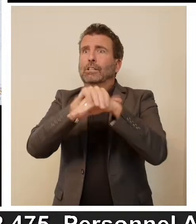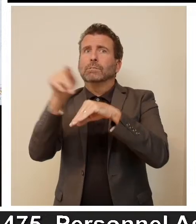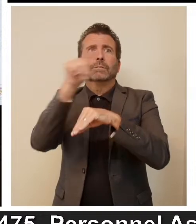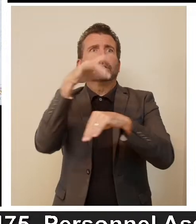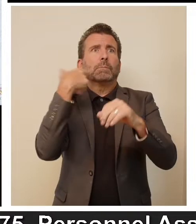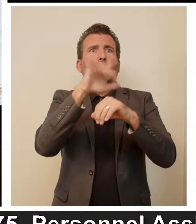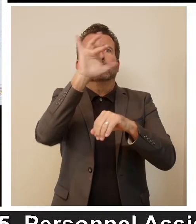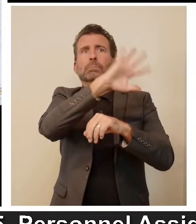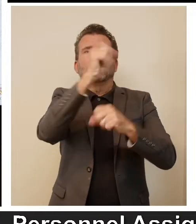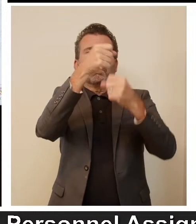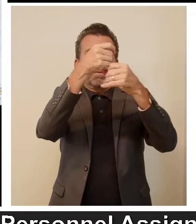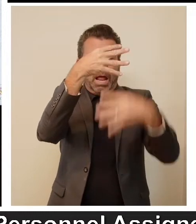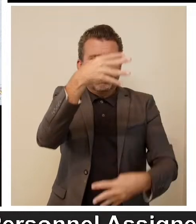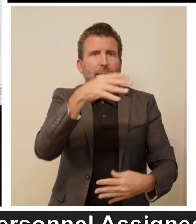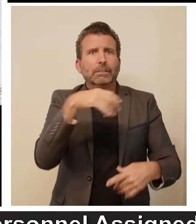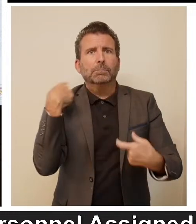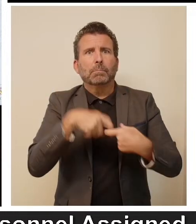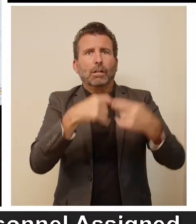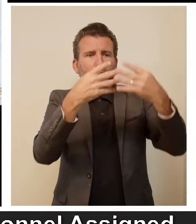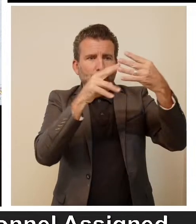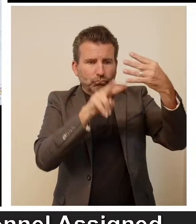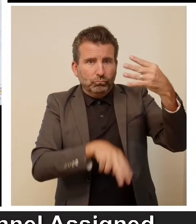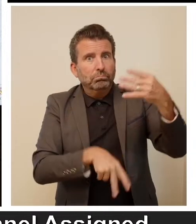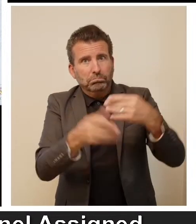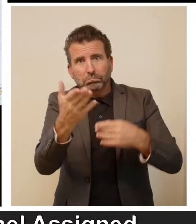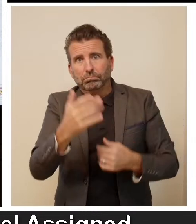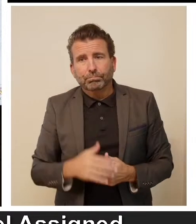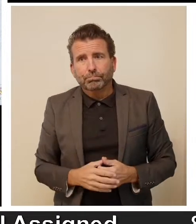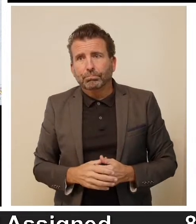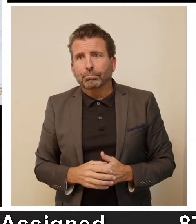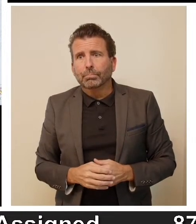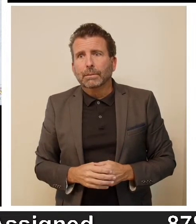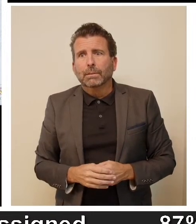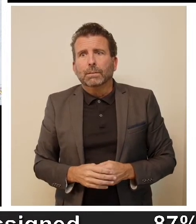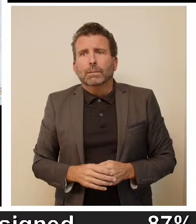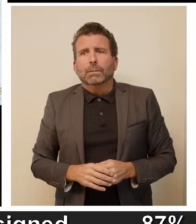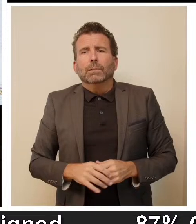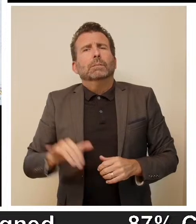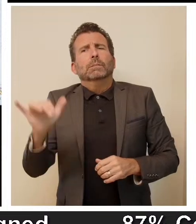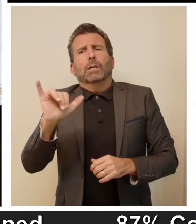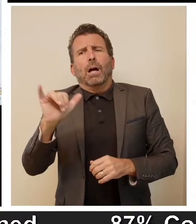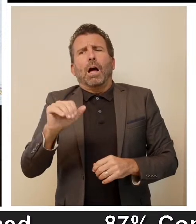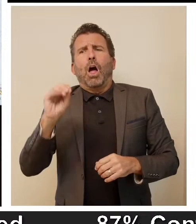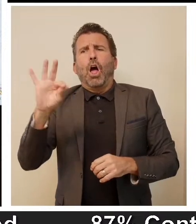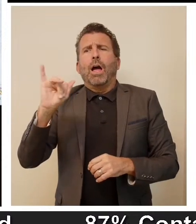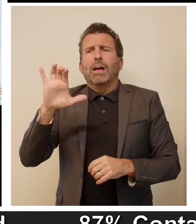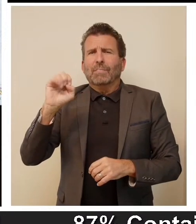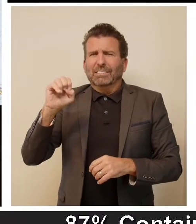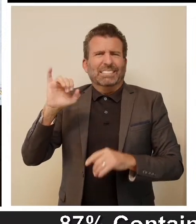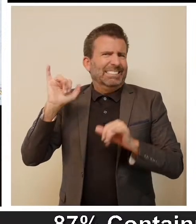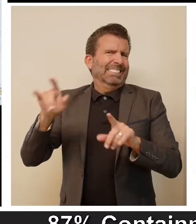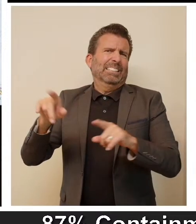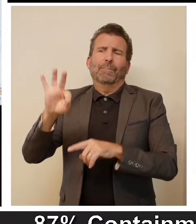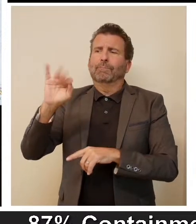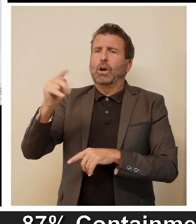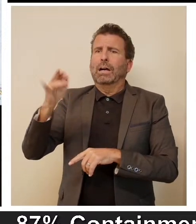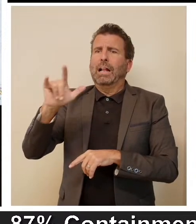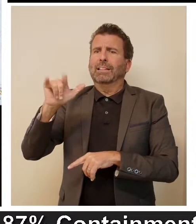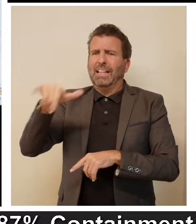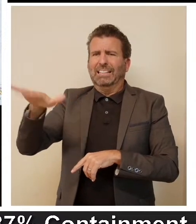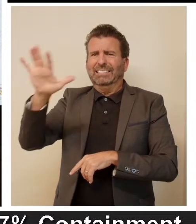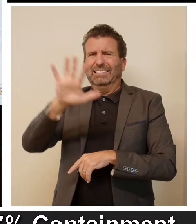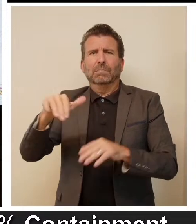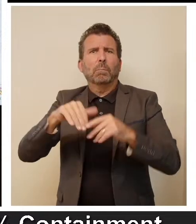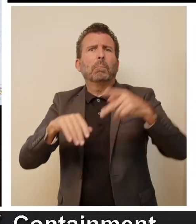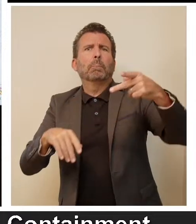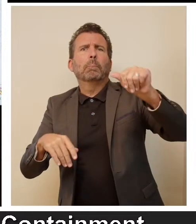en 3035 East Foothill Boulevard en la ciudad de Pasadena. Again, for up-to-date information, please